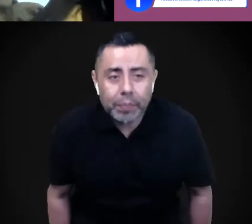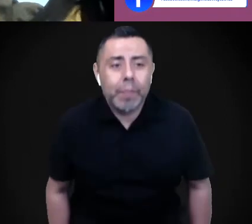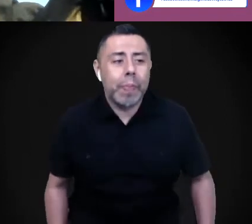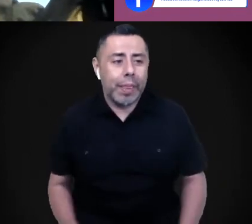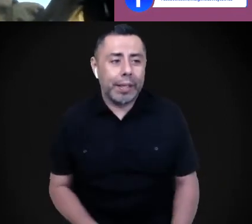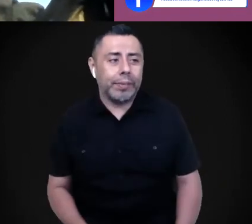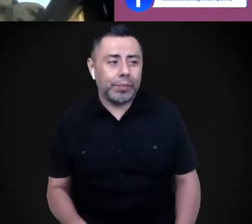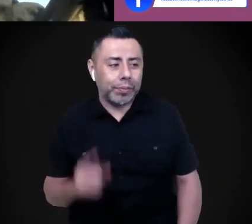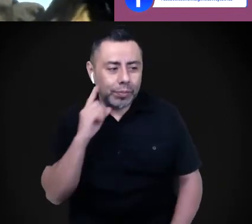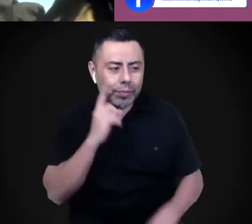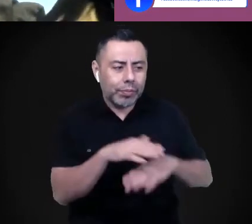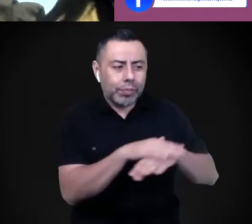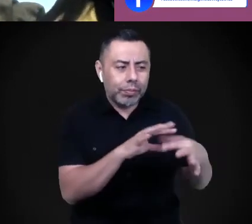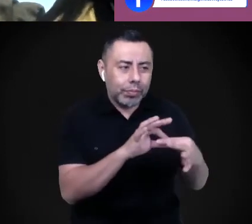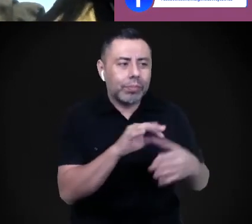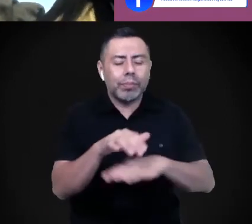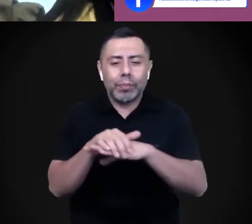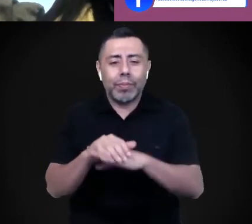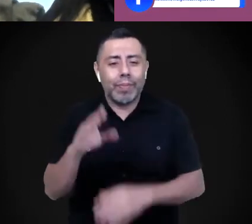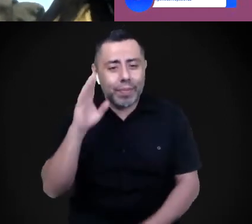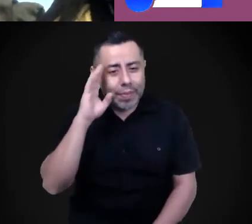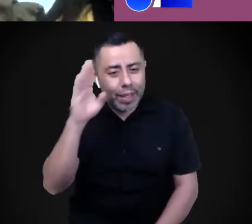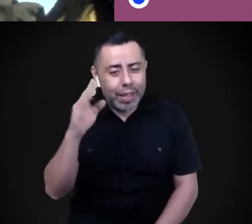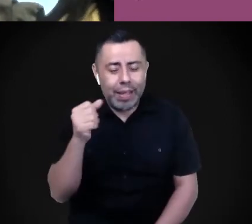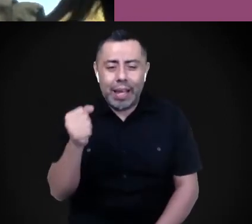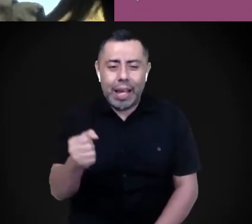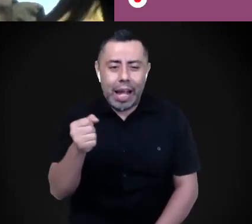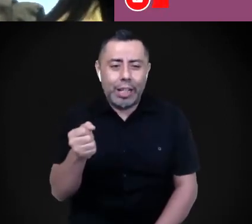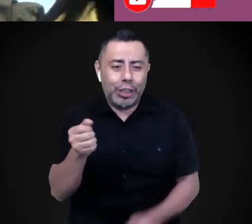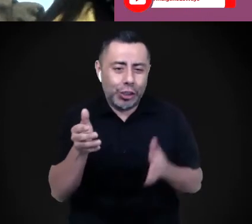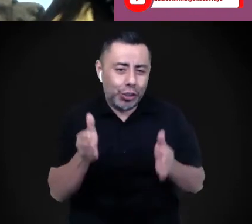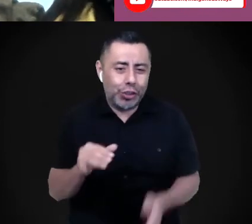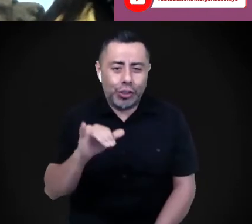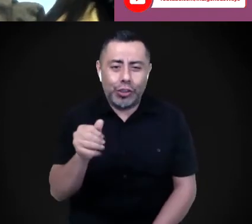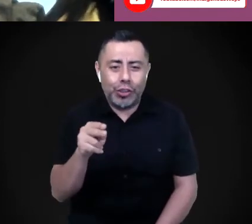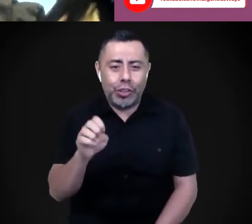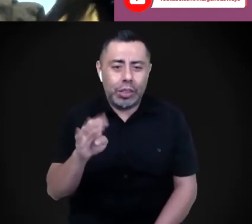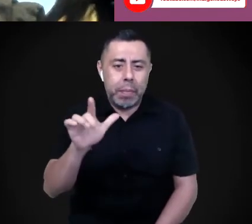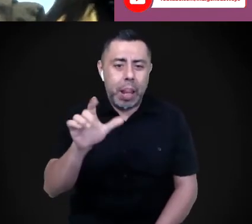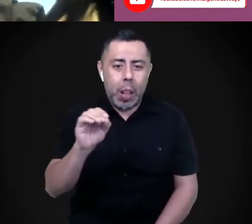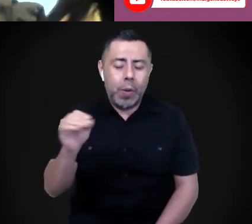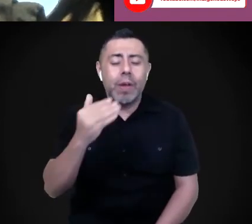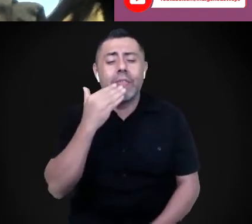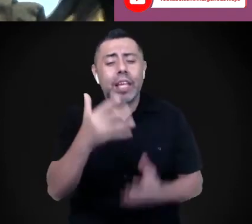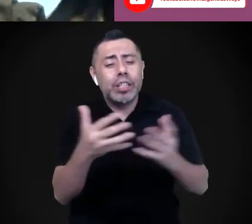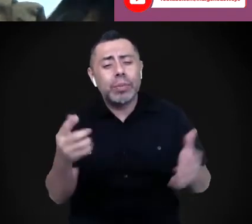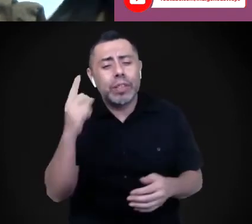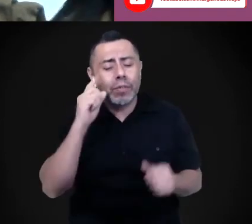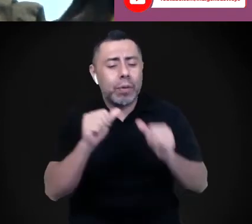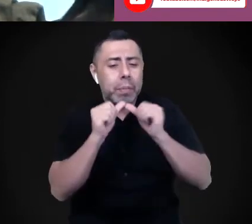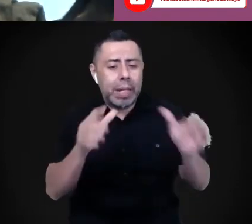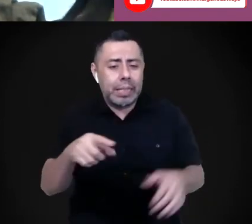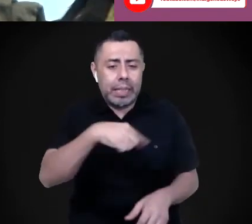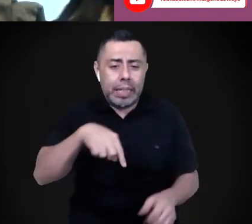Elder Jane Baloo, thank you so much for blessing us with your beautiful stories. Just before